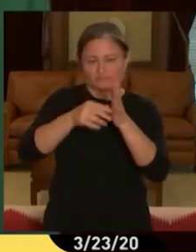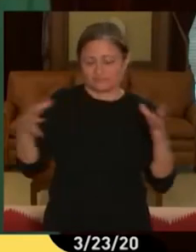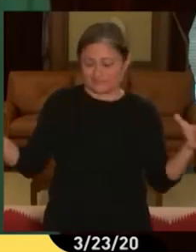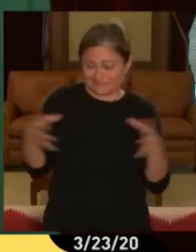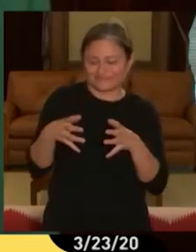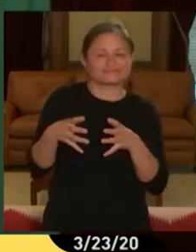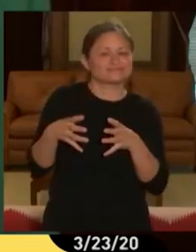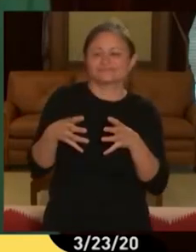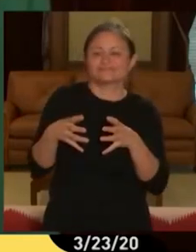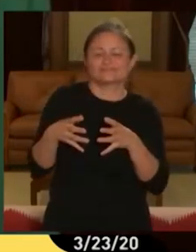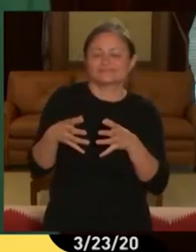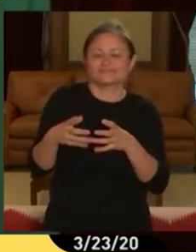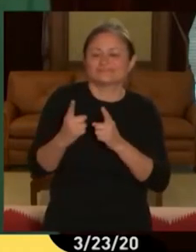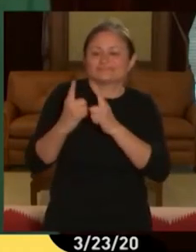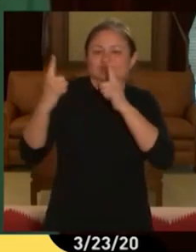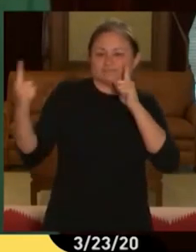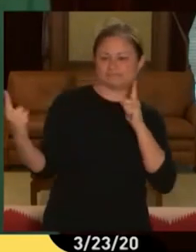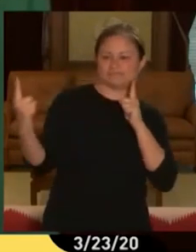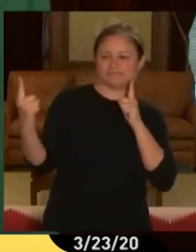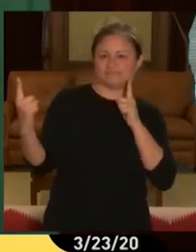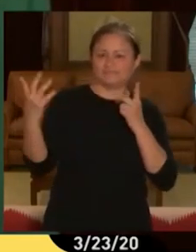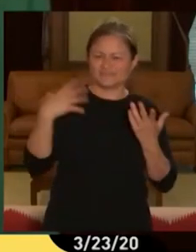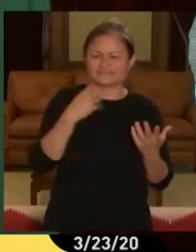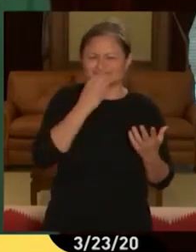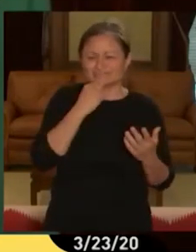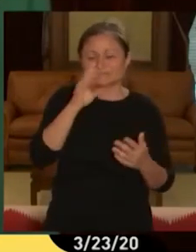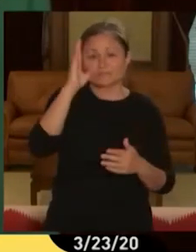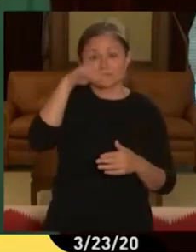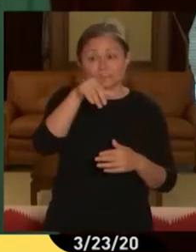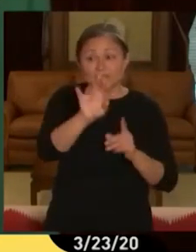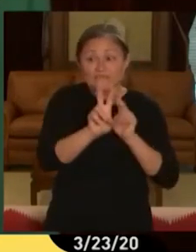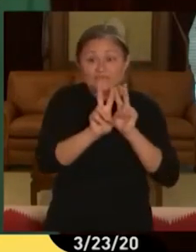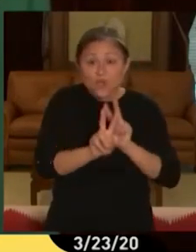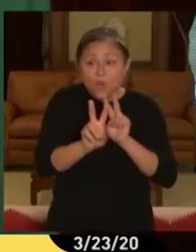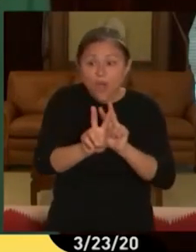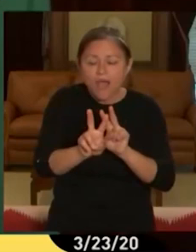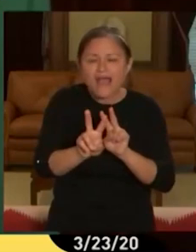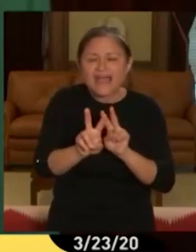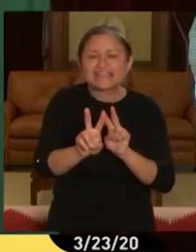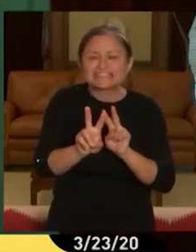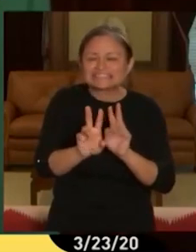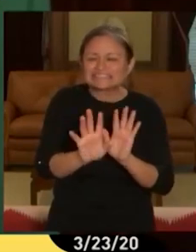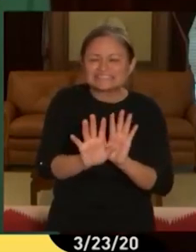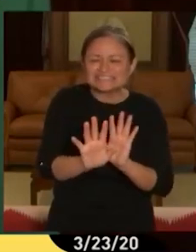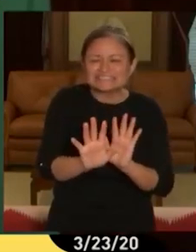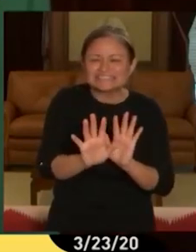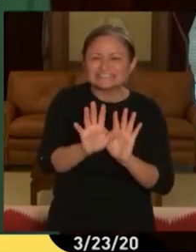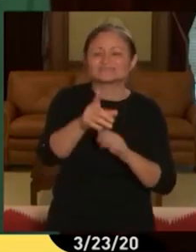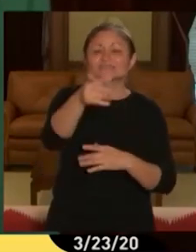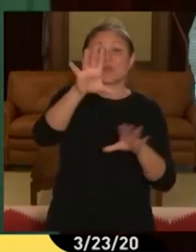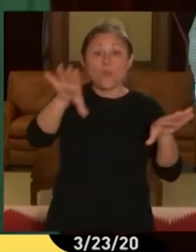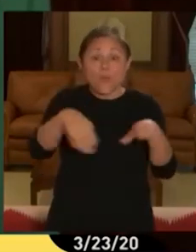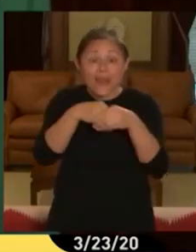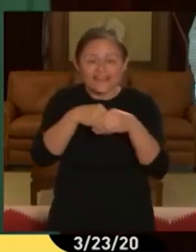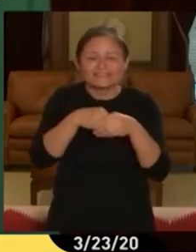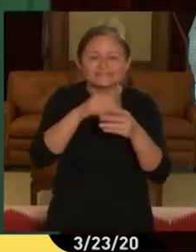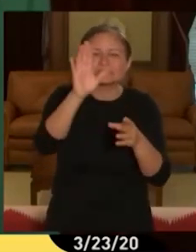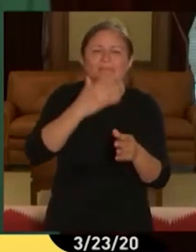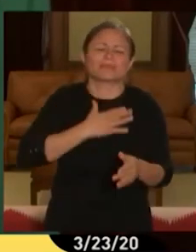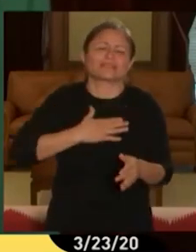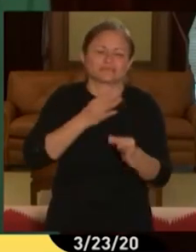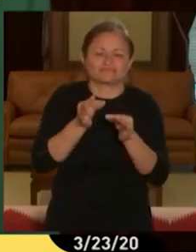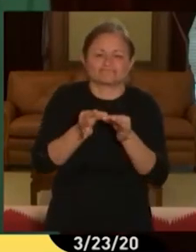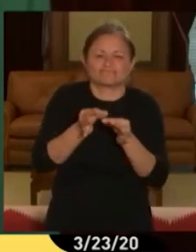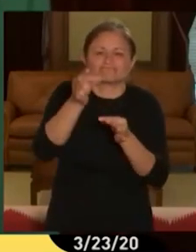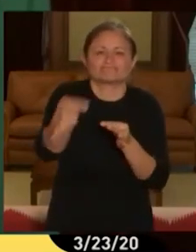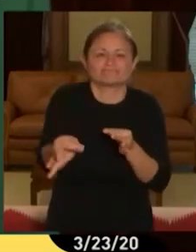funerals. For the sake of all, even these occasions have to be postponed. So So